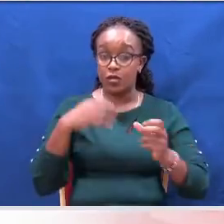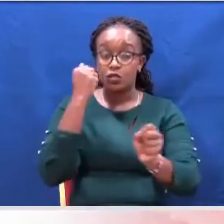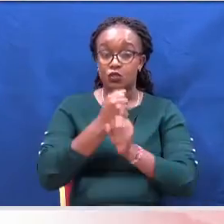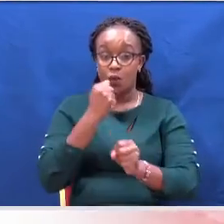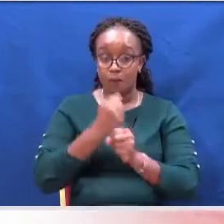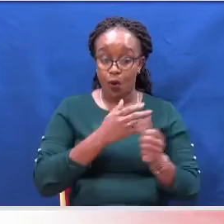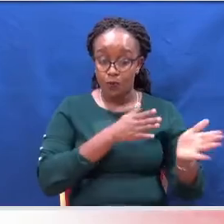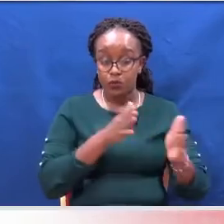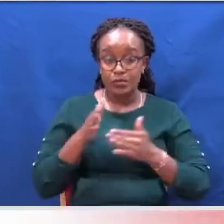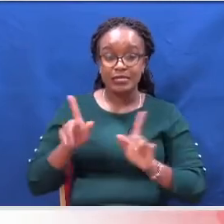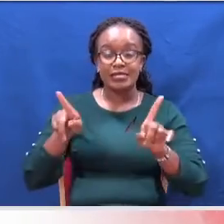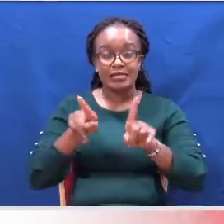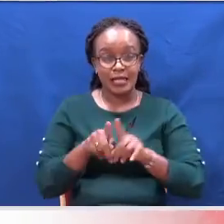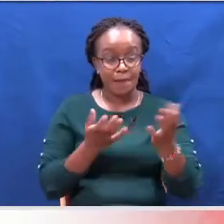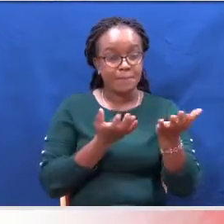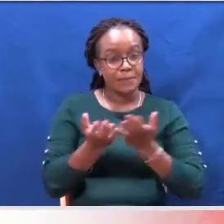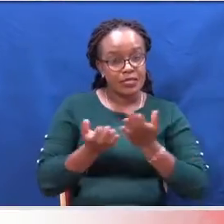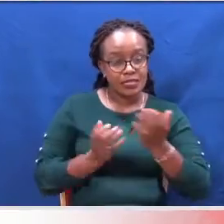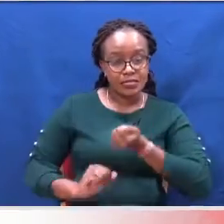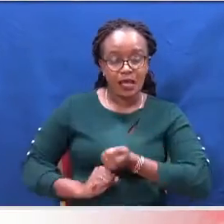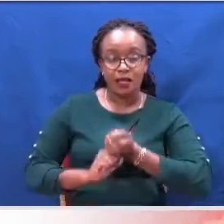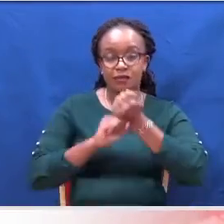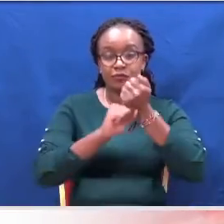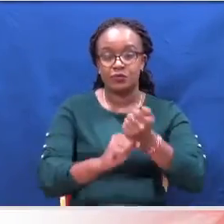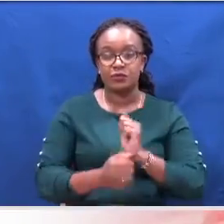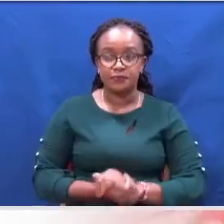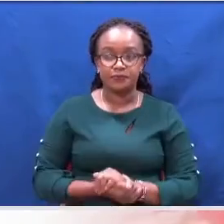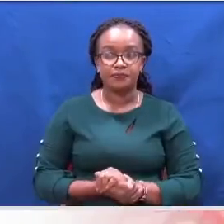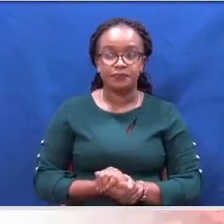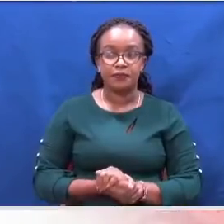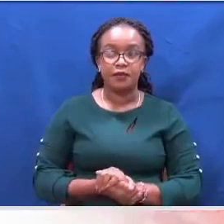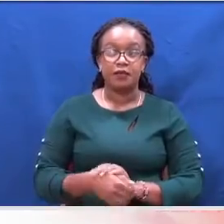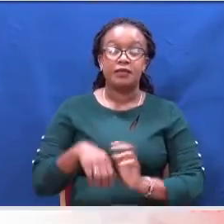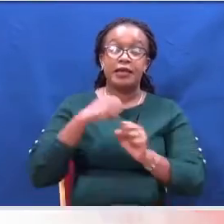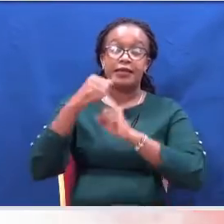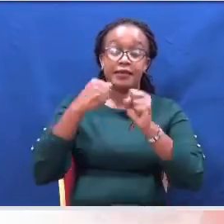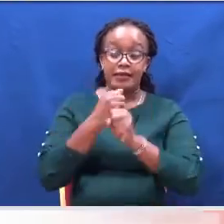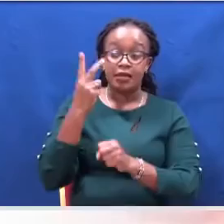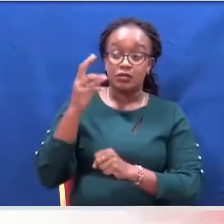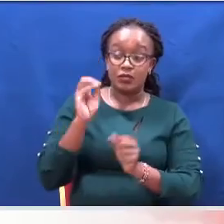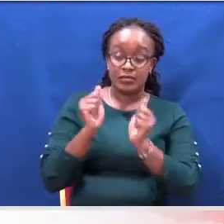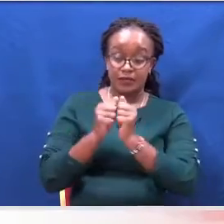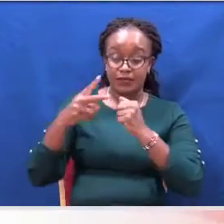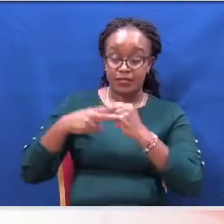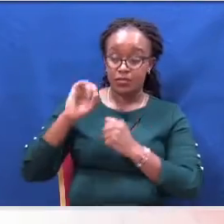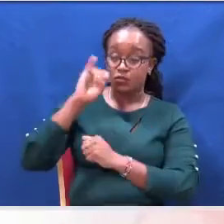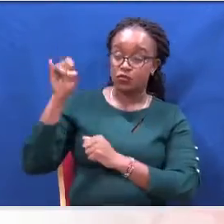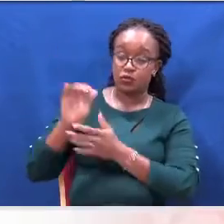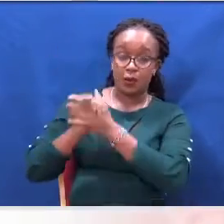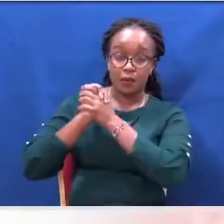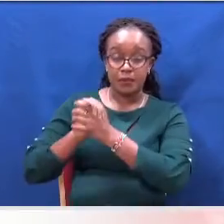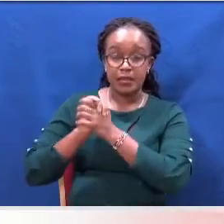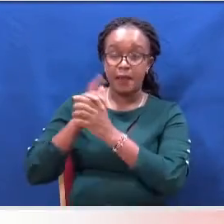supporting enterprises and decriminalizing the business environment. In 2017, Jubilee government pledged to create